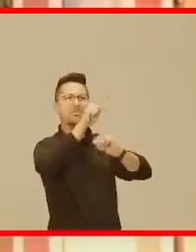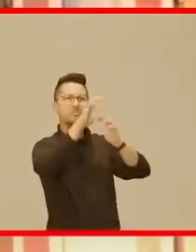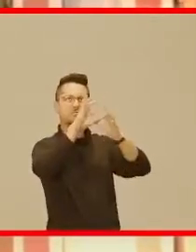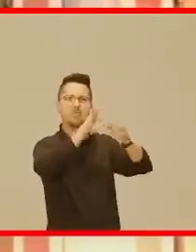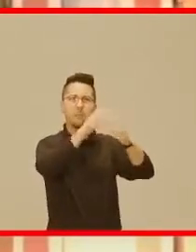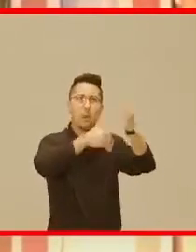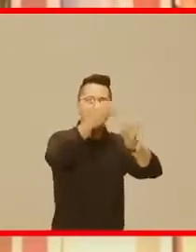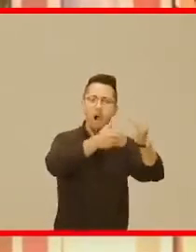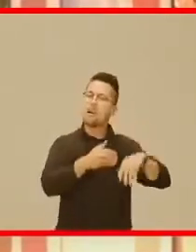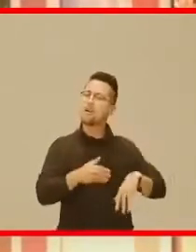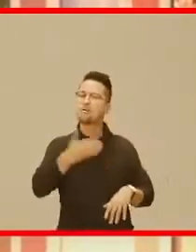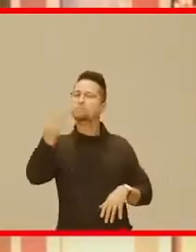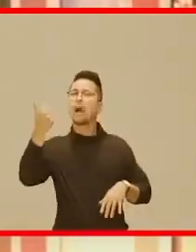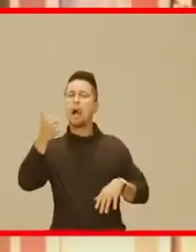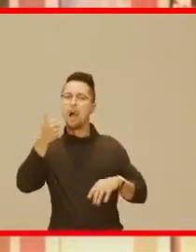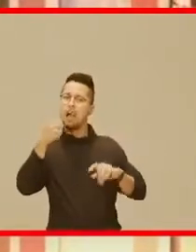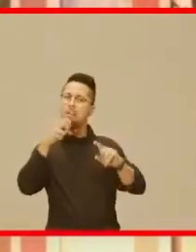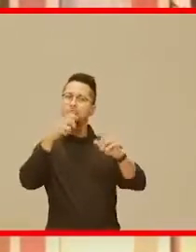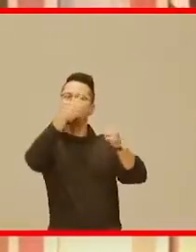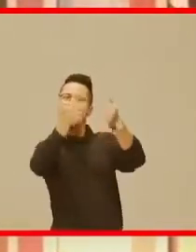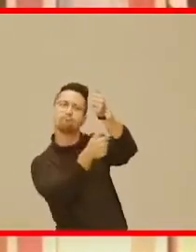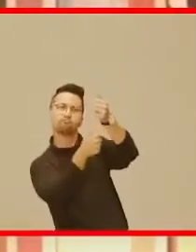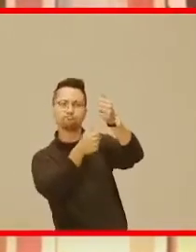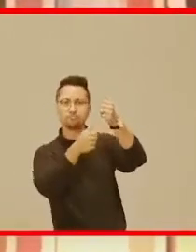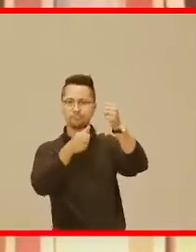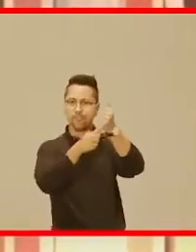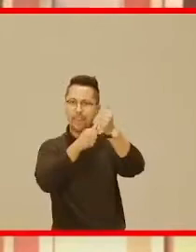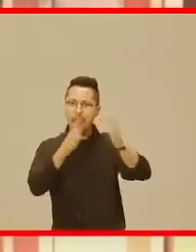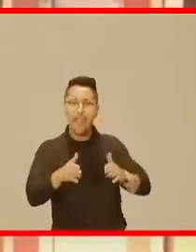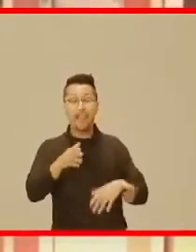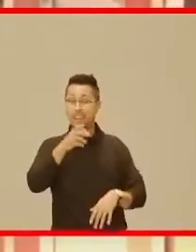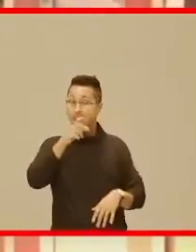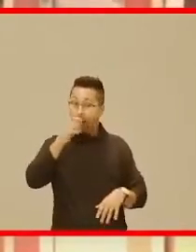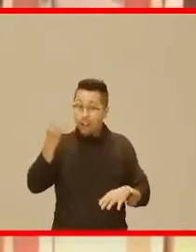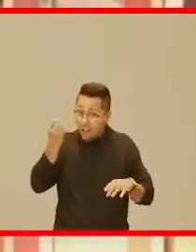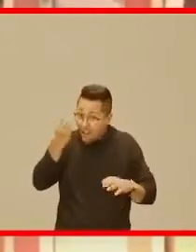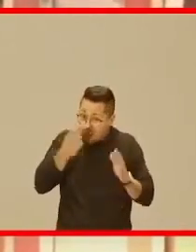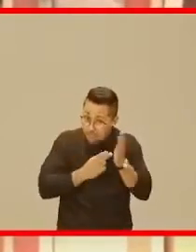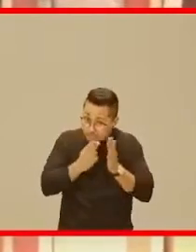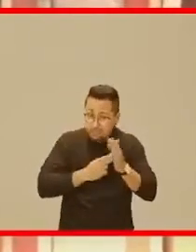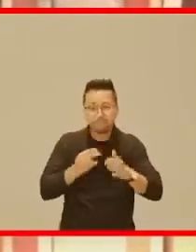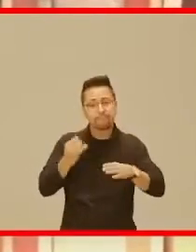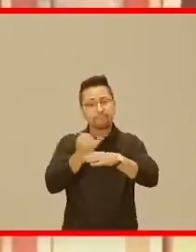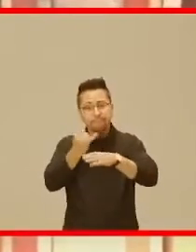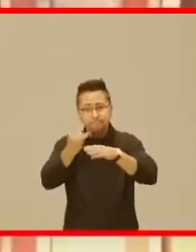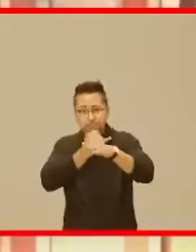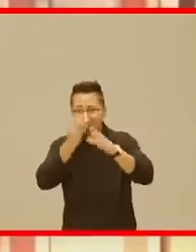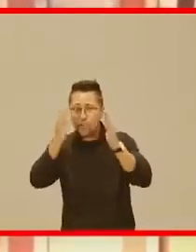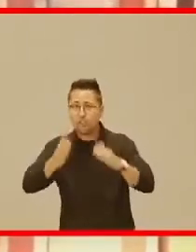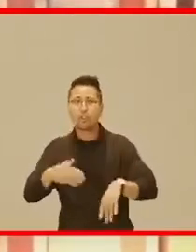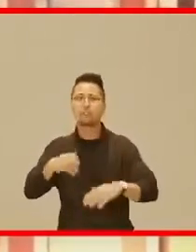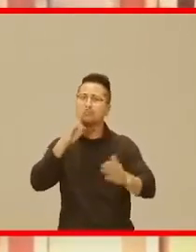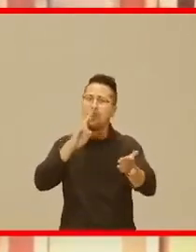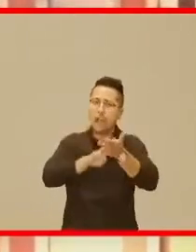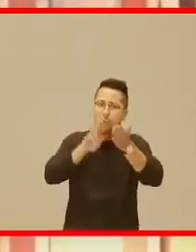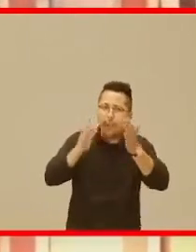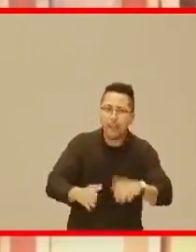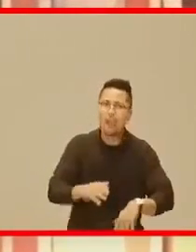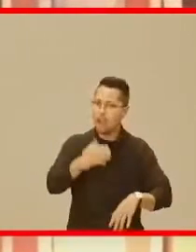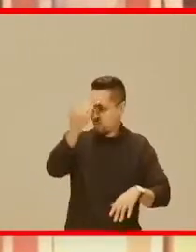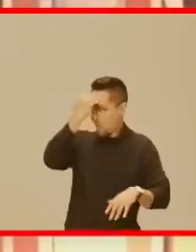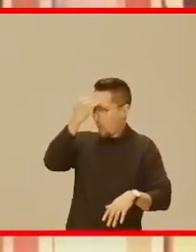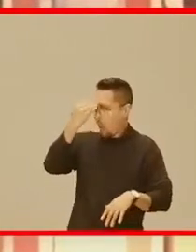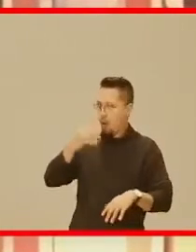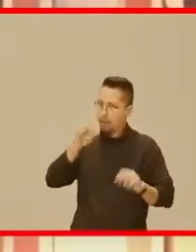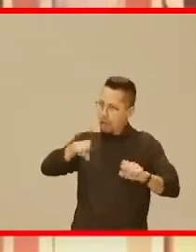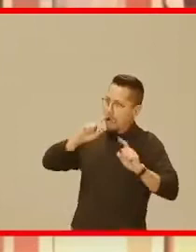friendship, listen, that kind of question can be answered by an intern, by the district secretary, by someone. But if you know people in the office and you can call them and